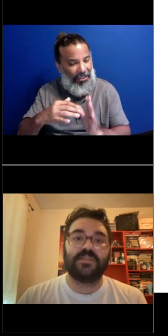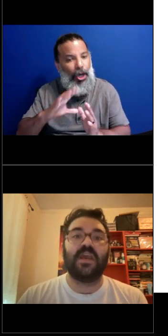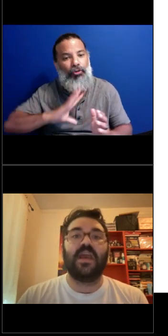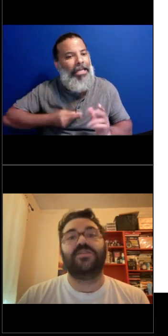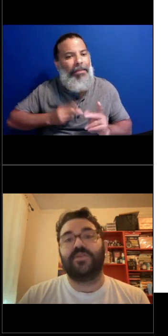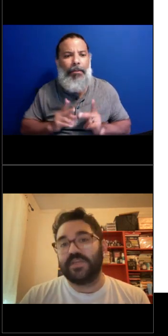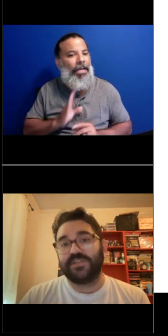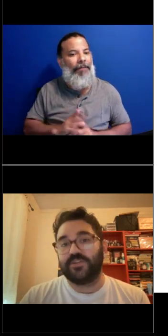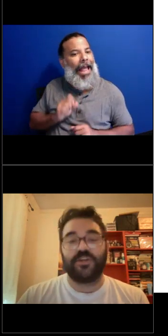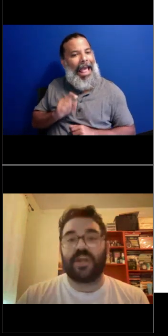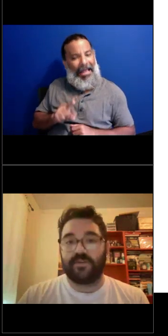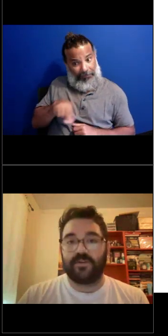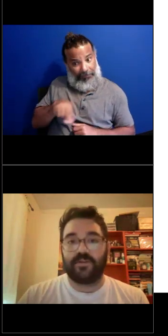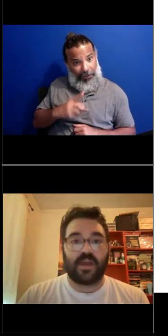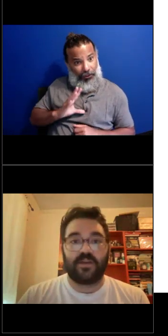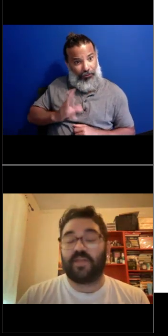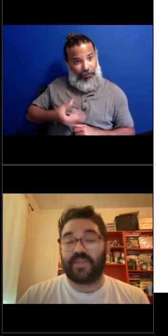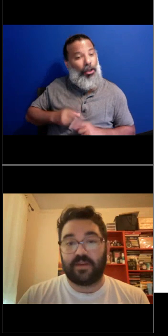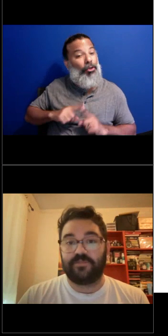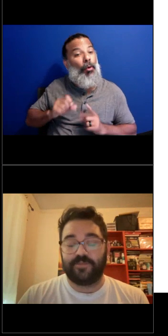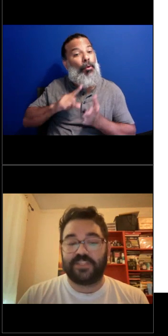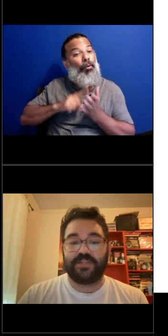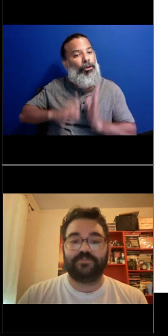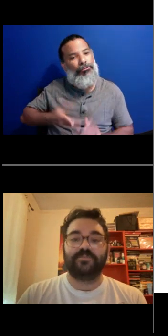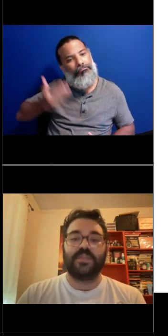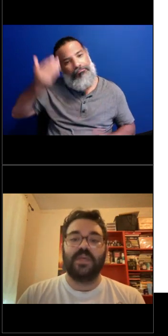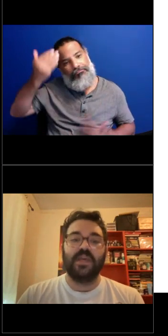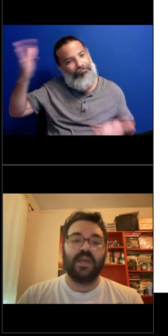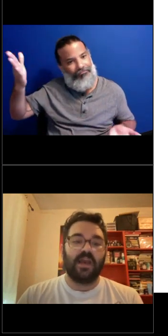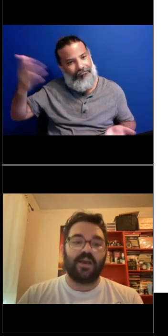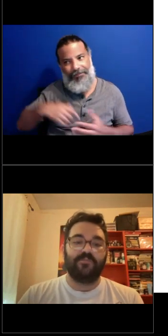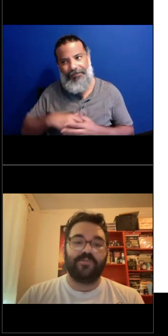were trans, and so the researcher never got that information.